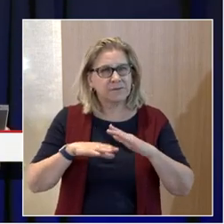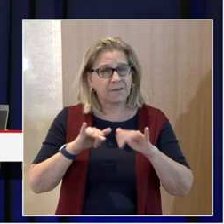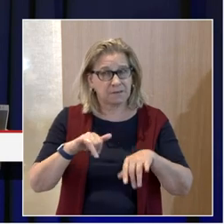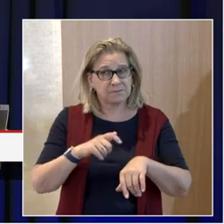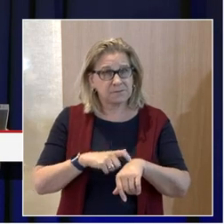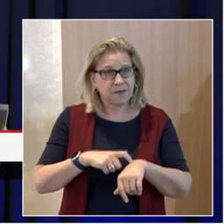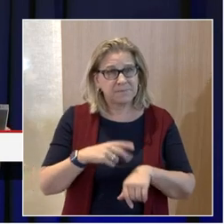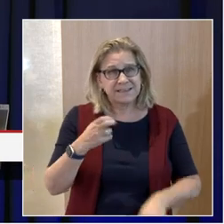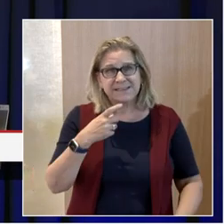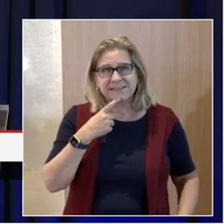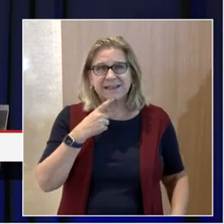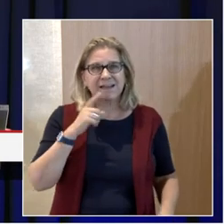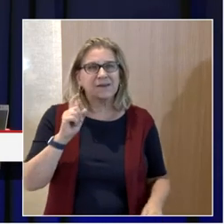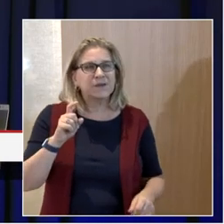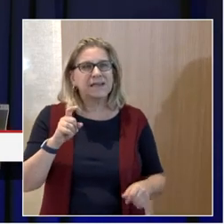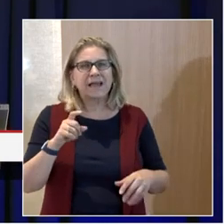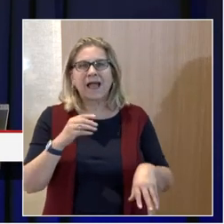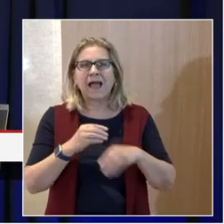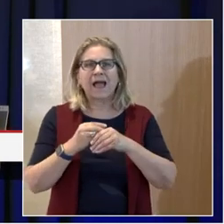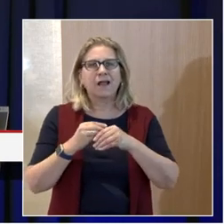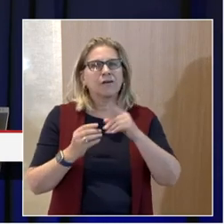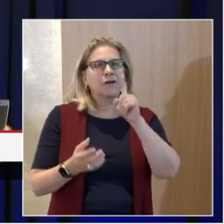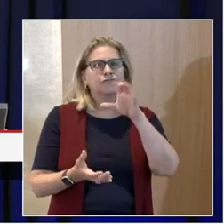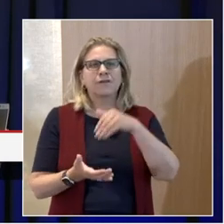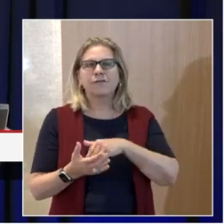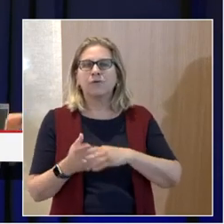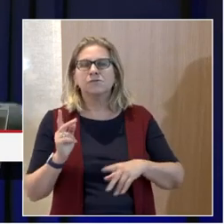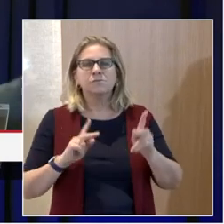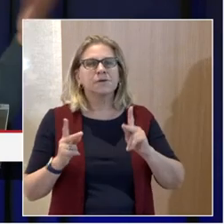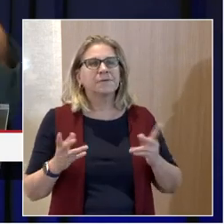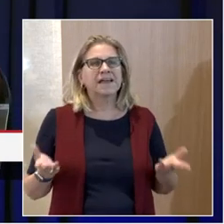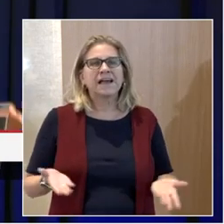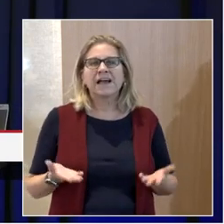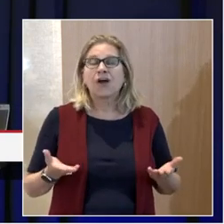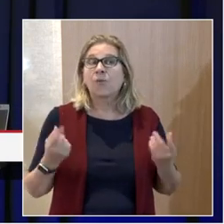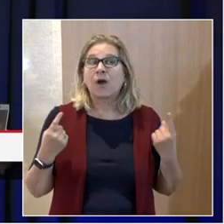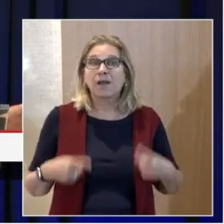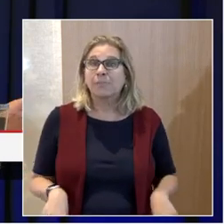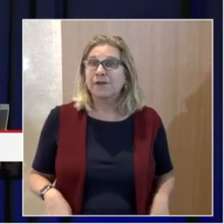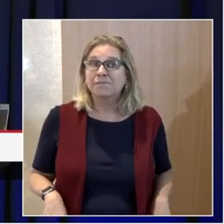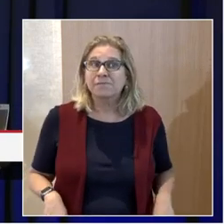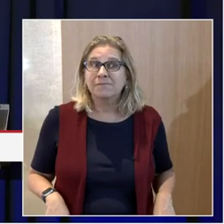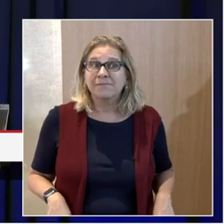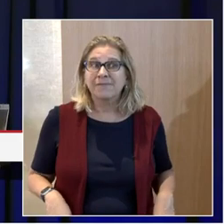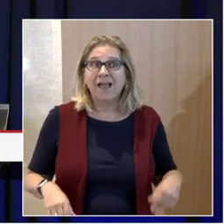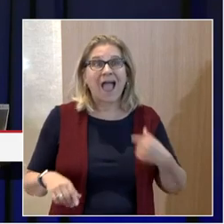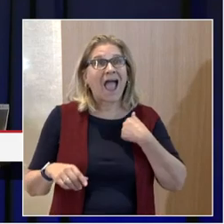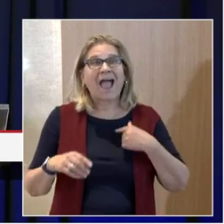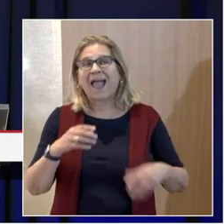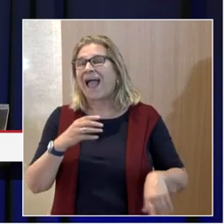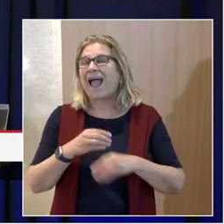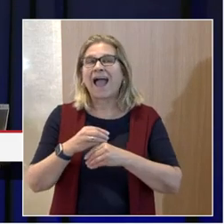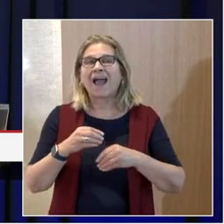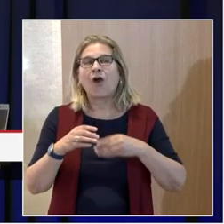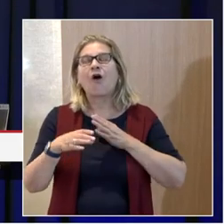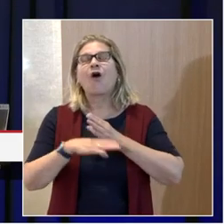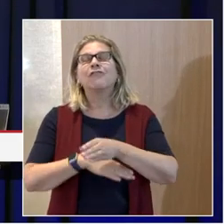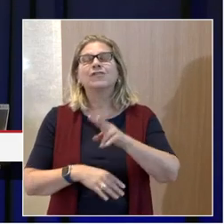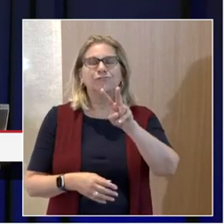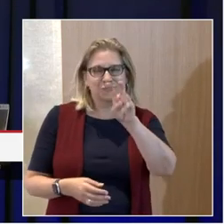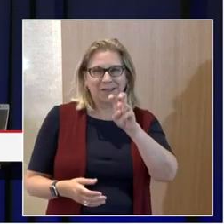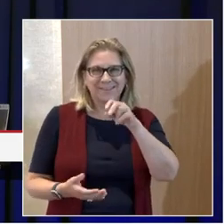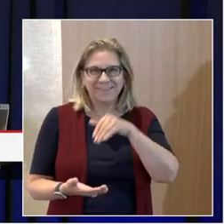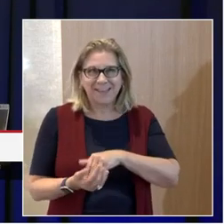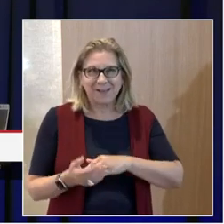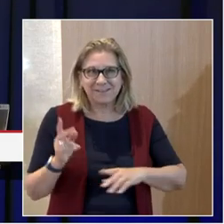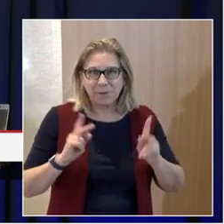to Washington, D.C. And you know what happened? We added over 200,000 people to Washington, D.C. because